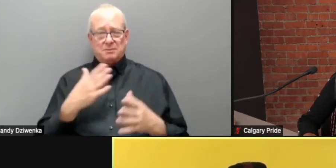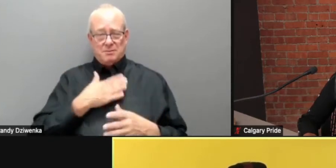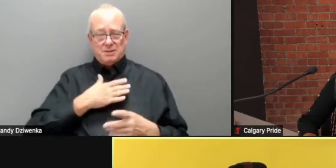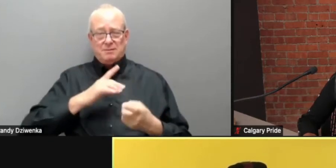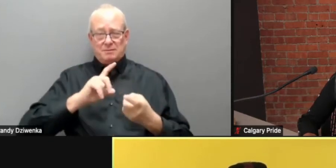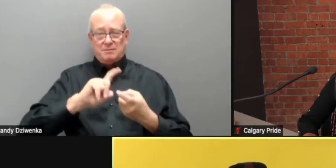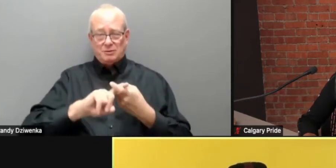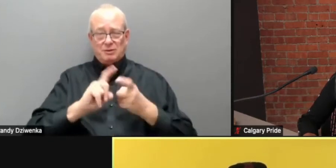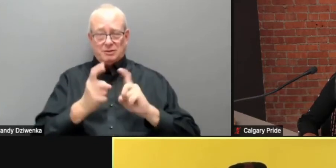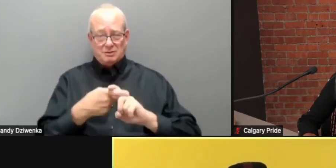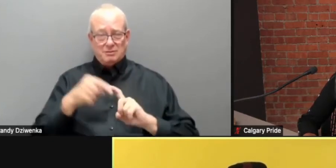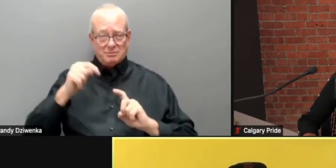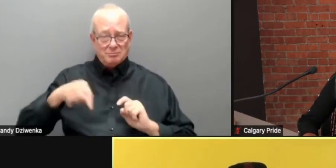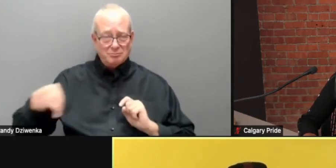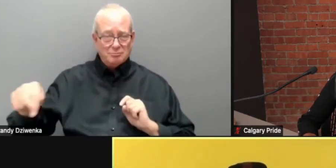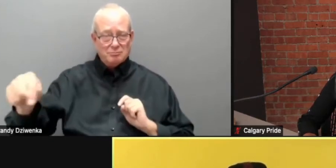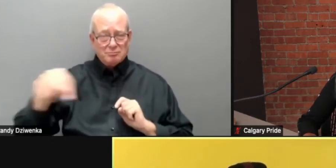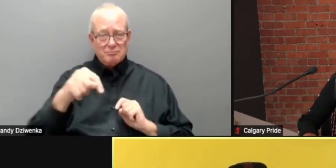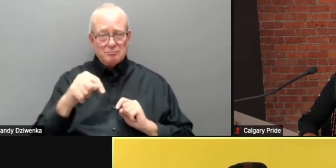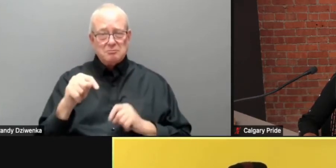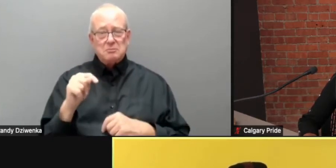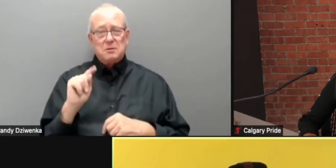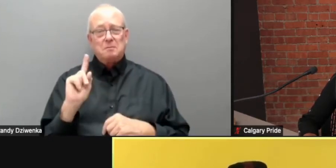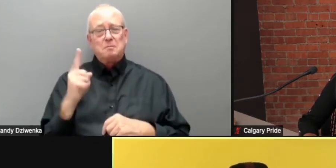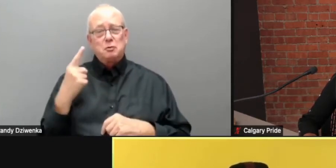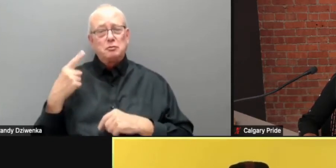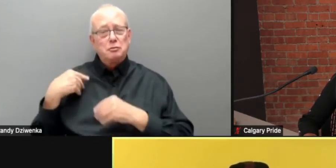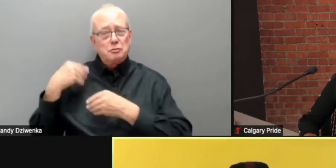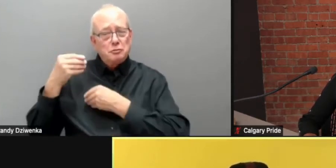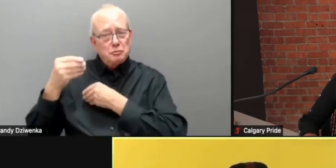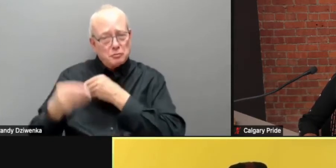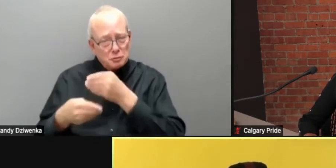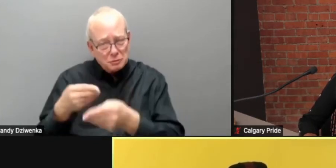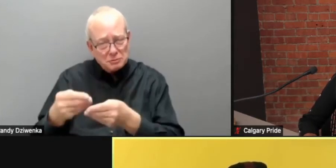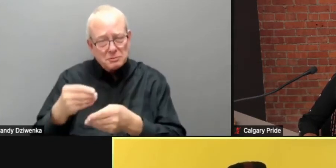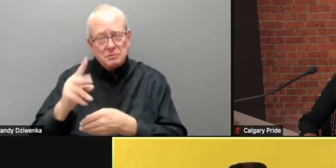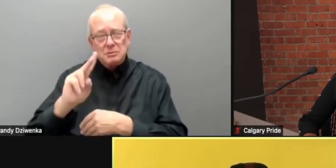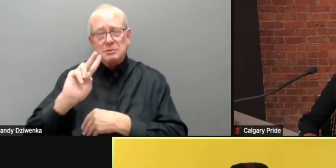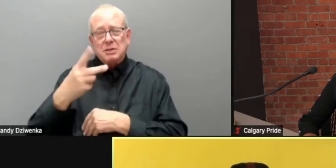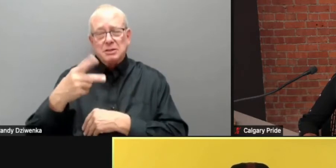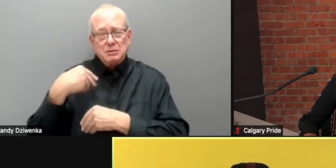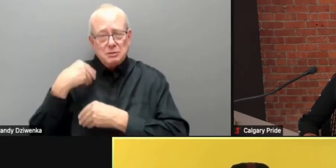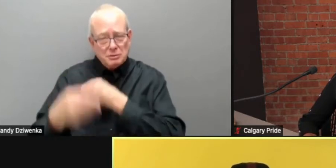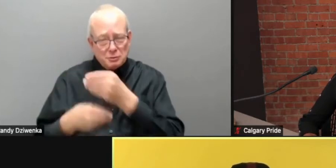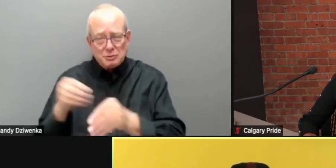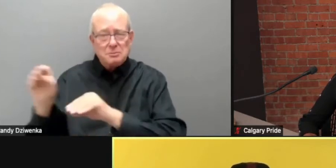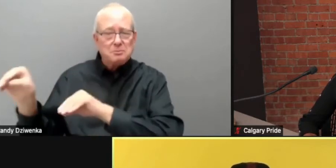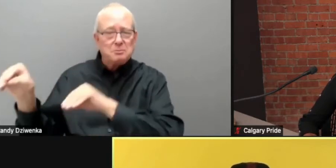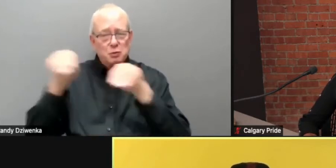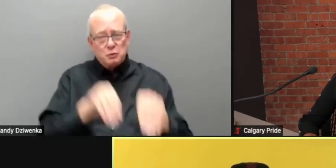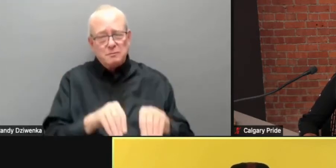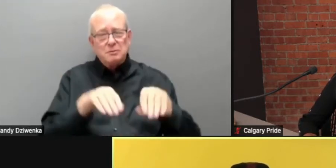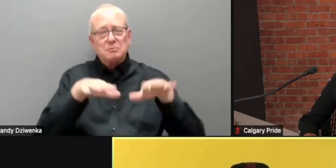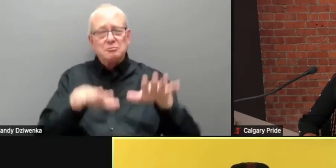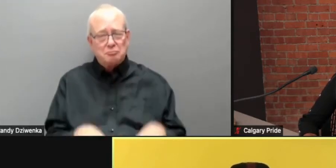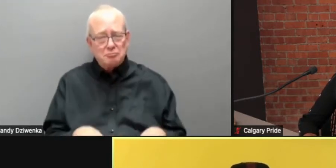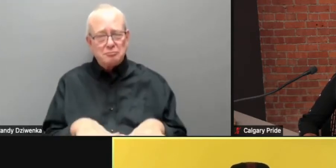generation who have settled down in US, Canada, Europe, Australia. Even there, this cultural,